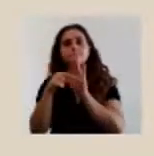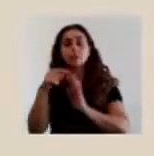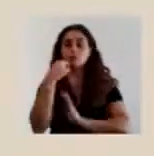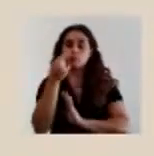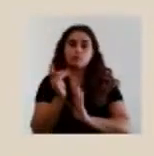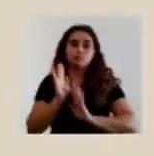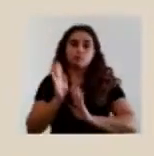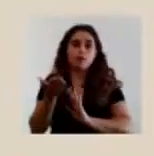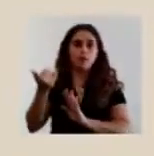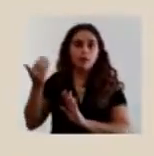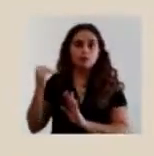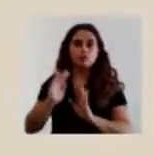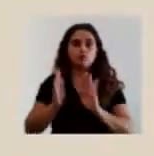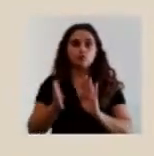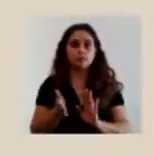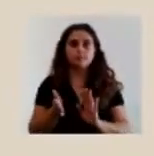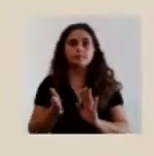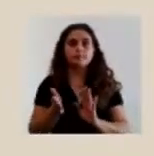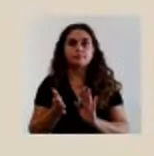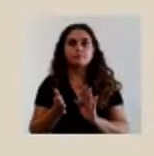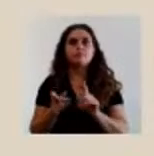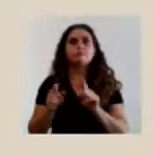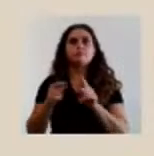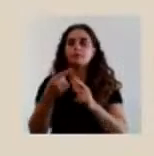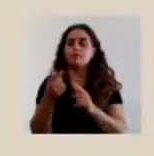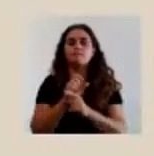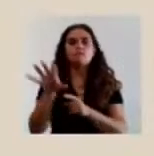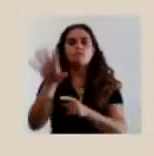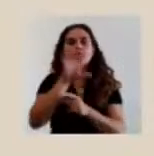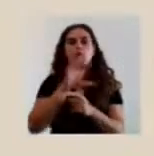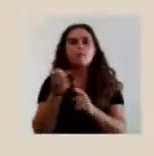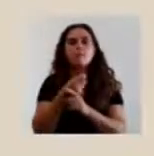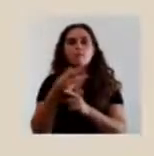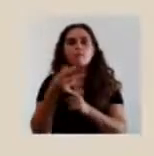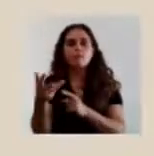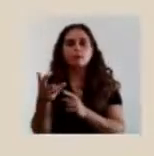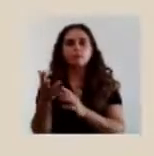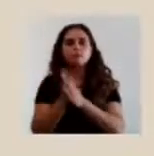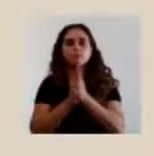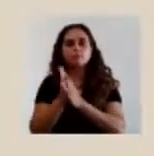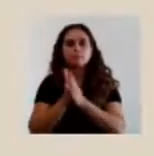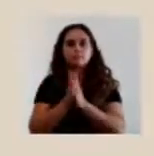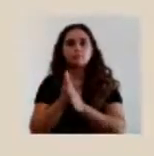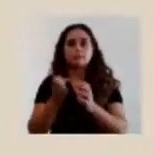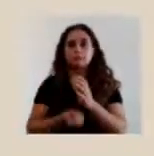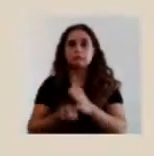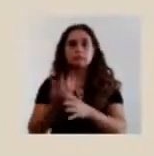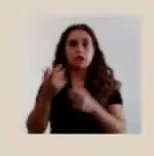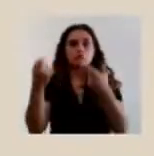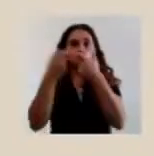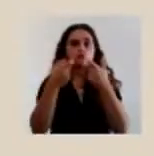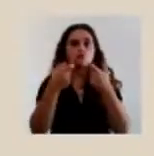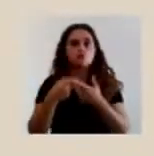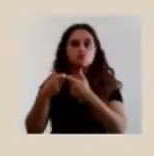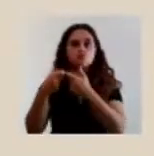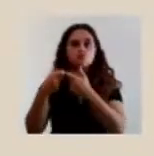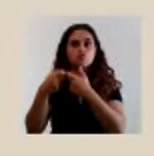earlier, the brain seeks to learn all sorts of patterns in the environment, hence forming all sorts of